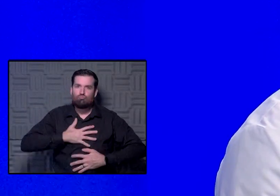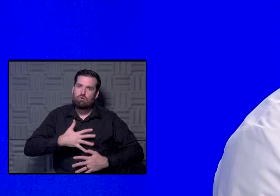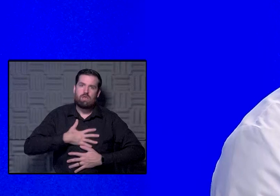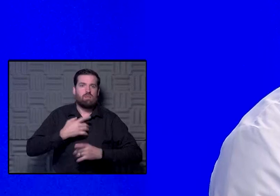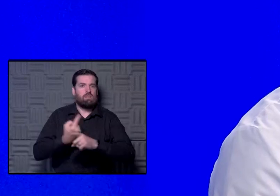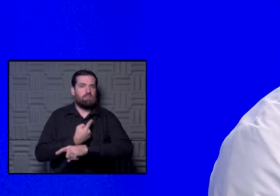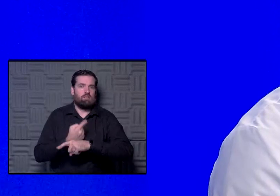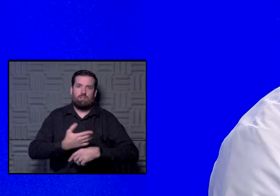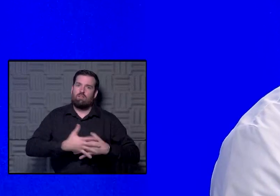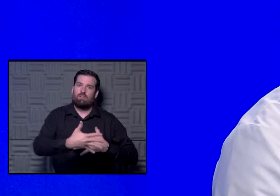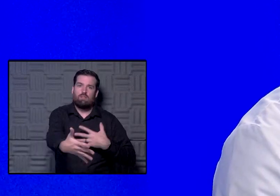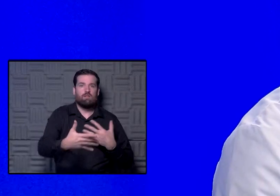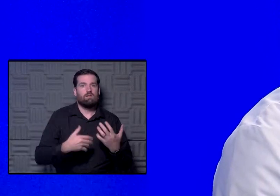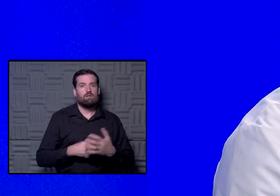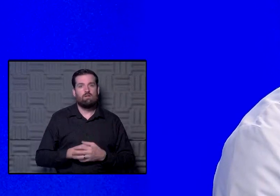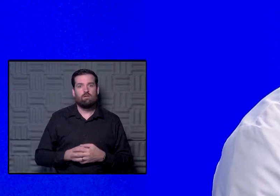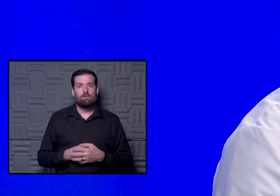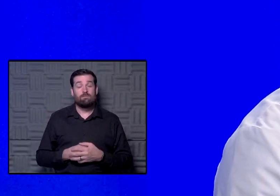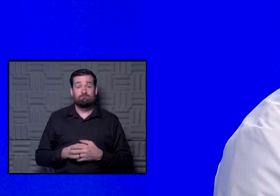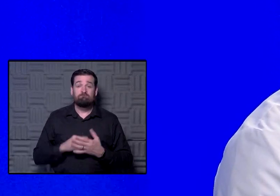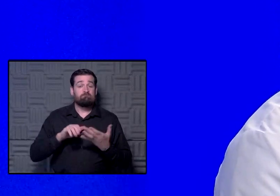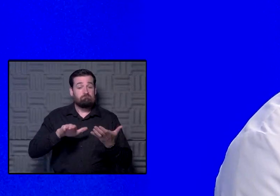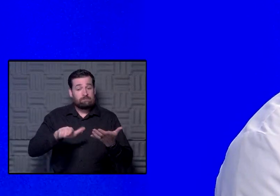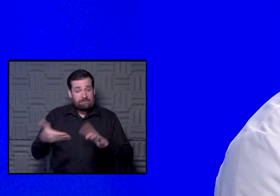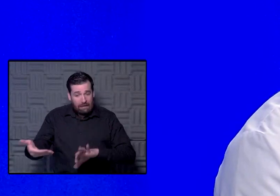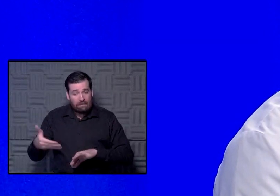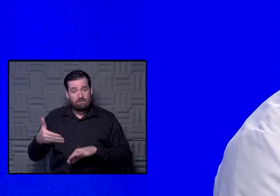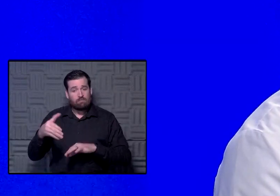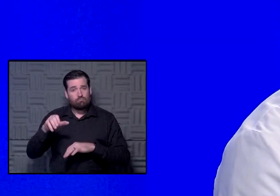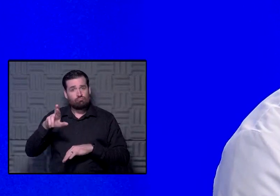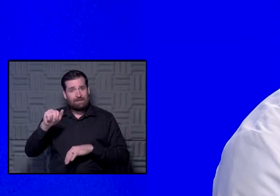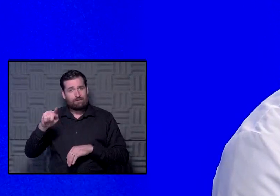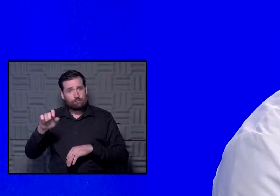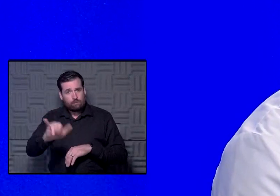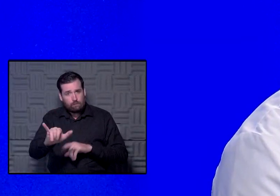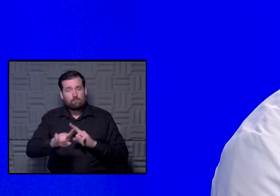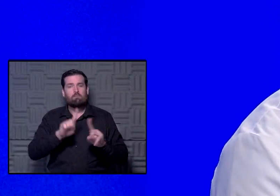correctly. So it is the deaths, the mortality rate, but it's also